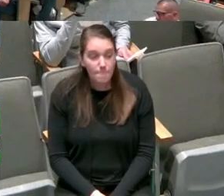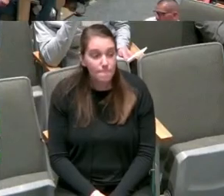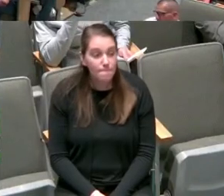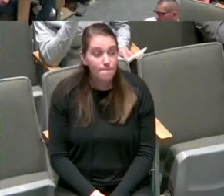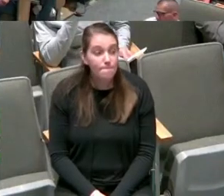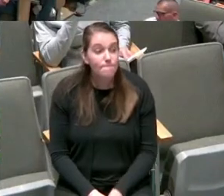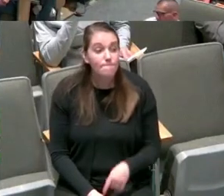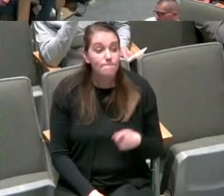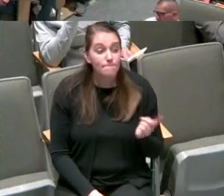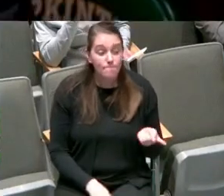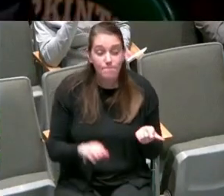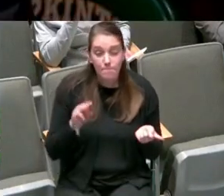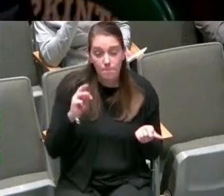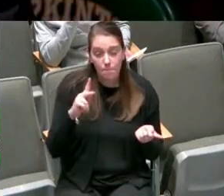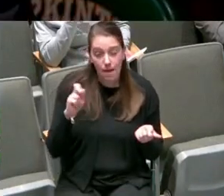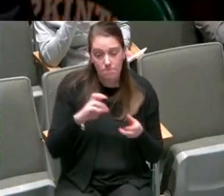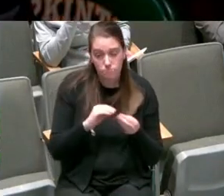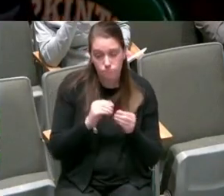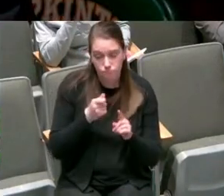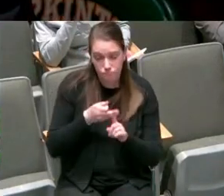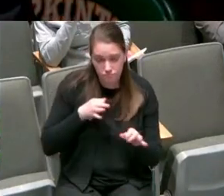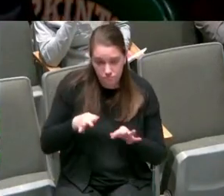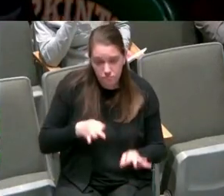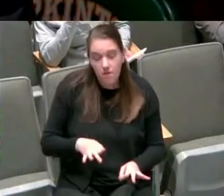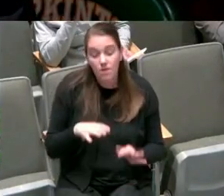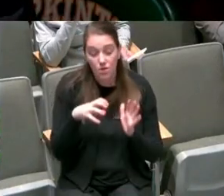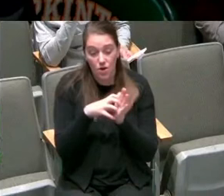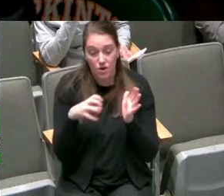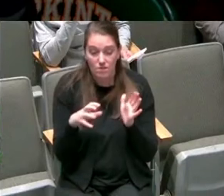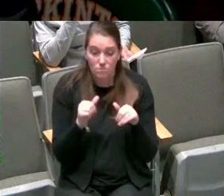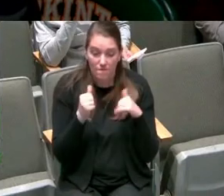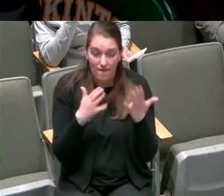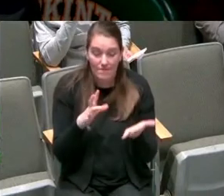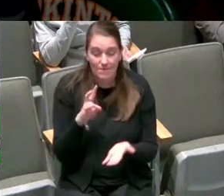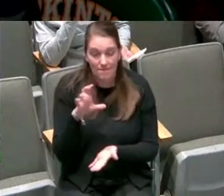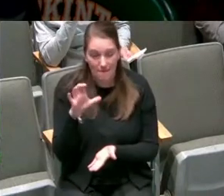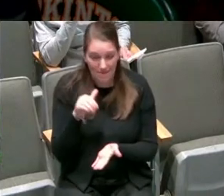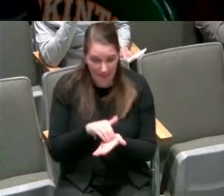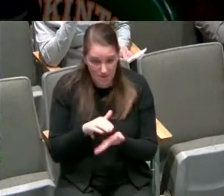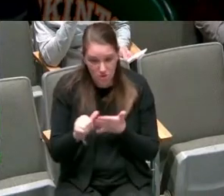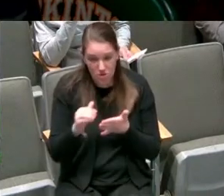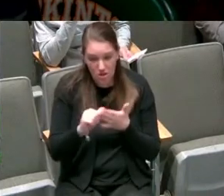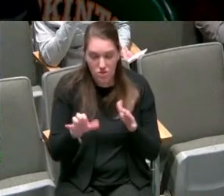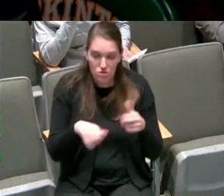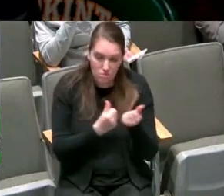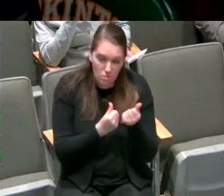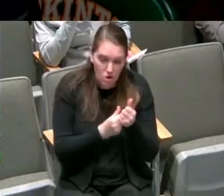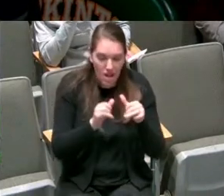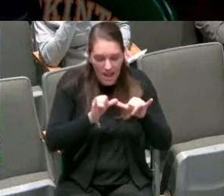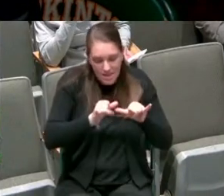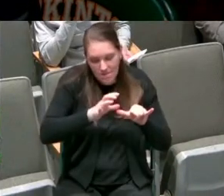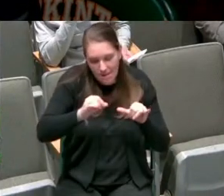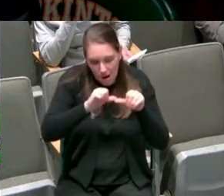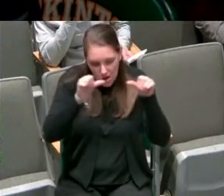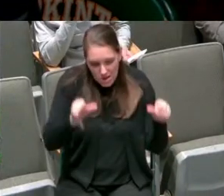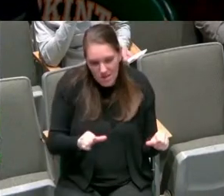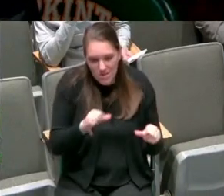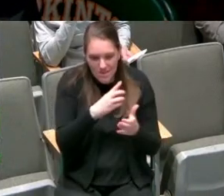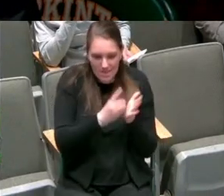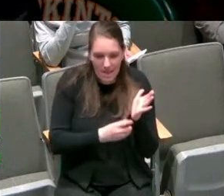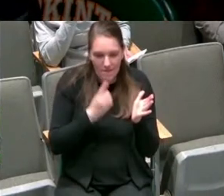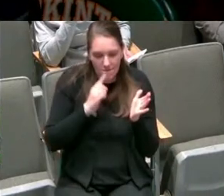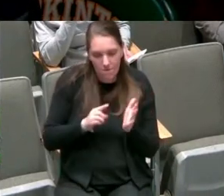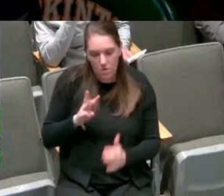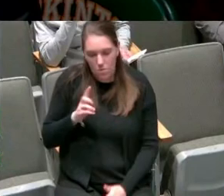the article provides seventy thousand dollars to support architectural and engineering design for a new second fire station in the Woodville neighborhood